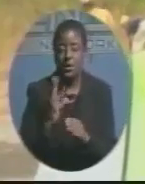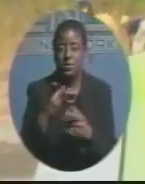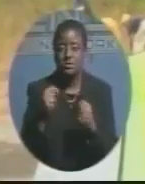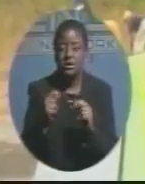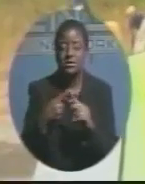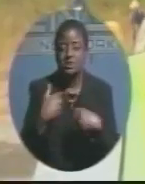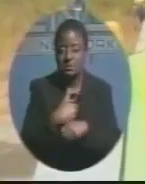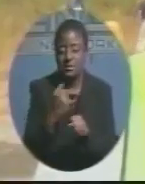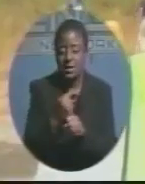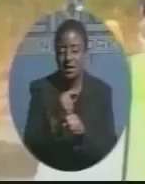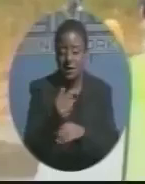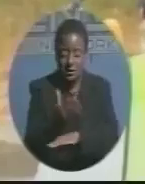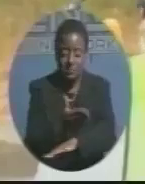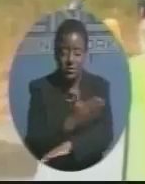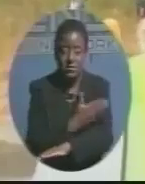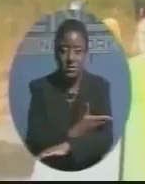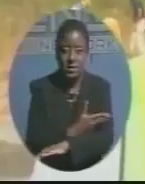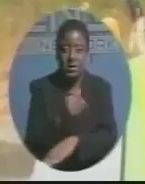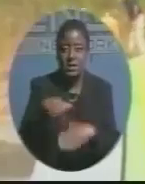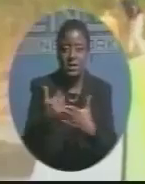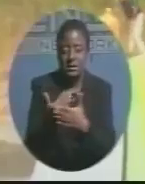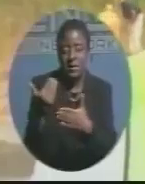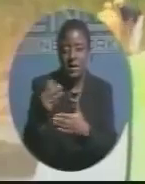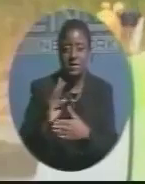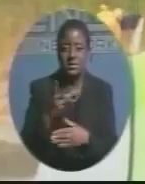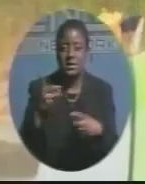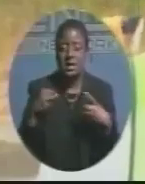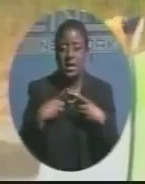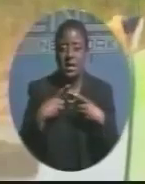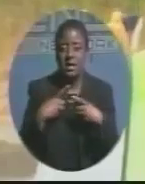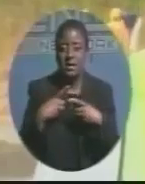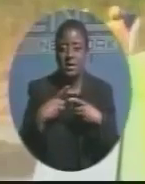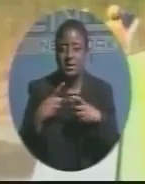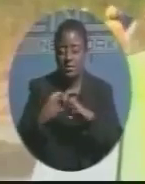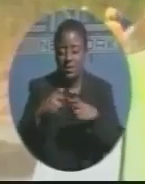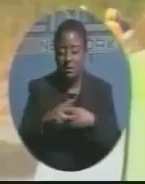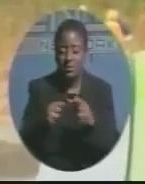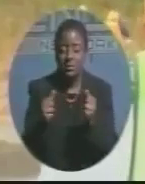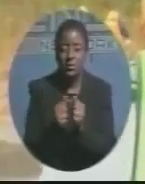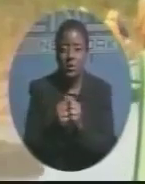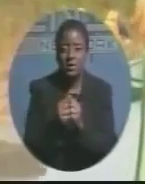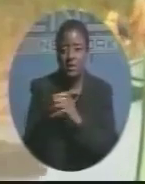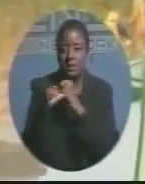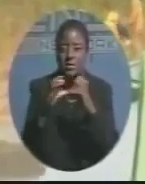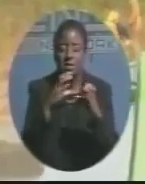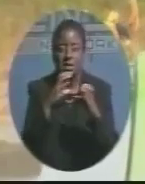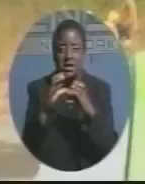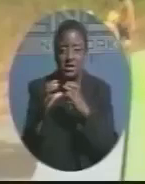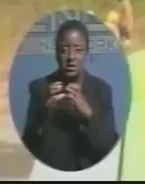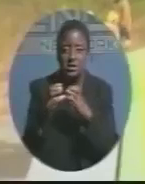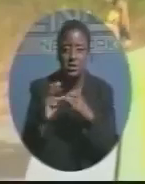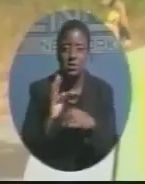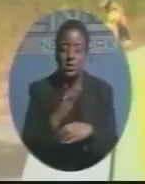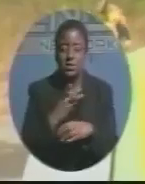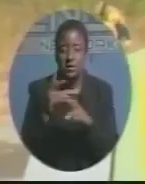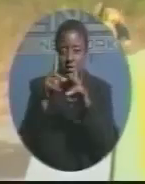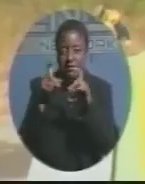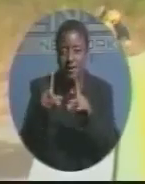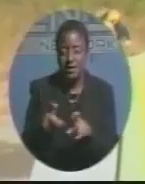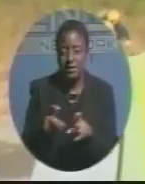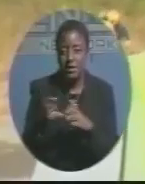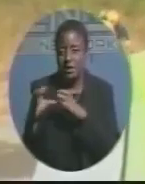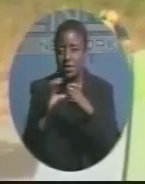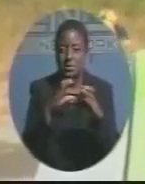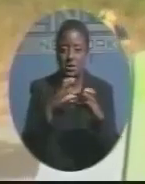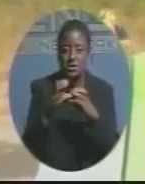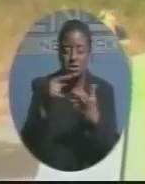past, always, again, we had a problem with improvement in communications. We're going to evaluate this year to see if our communication aspects have